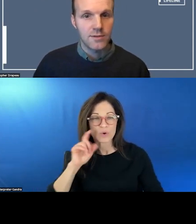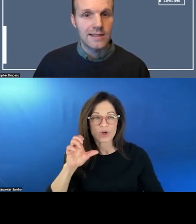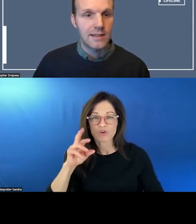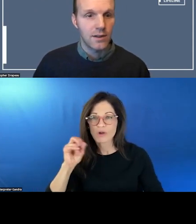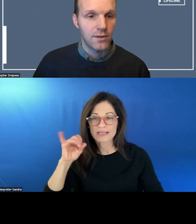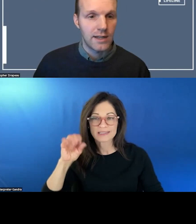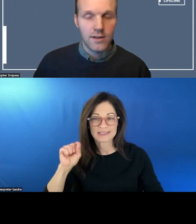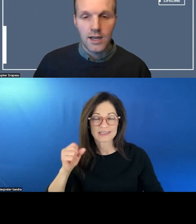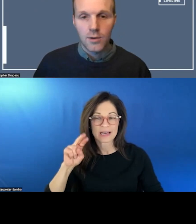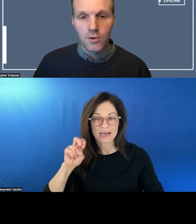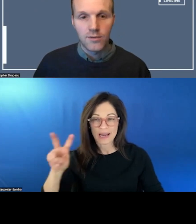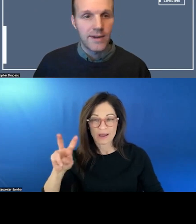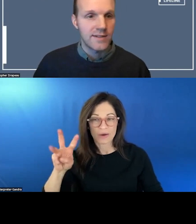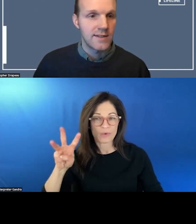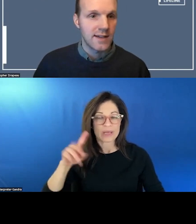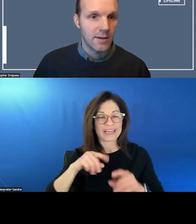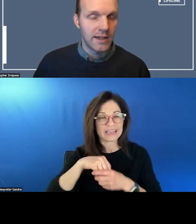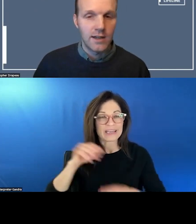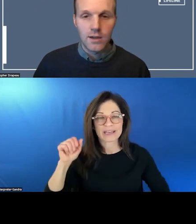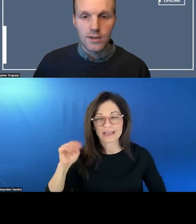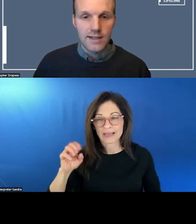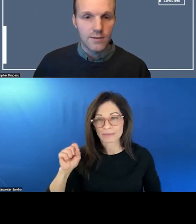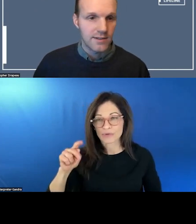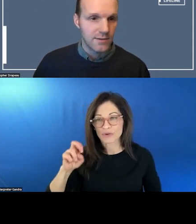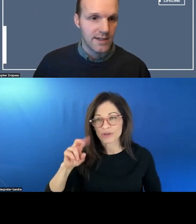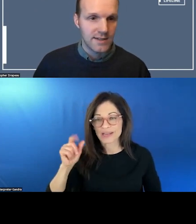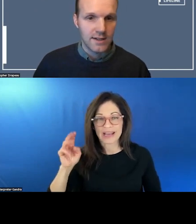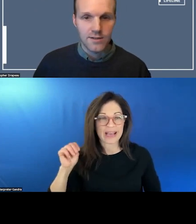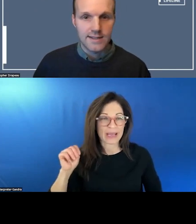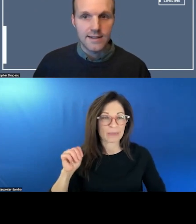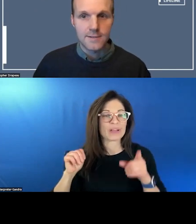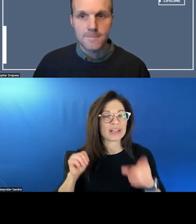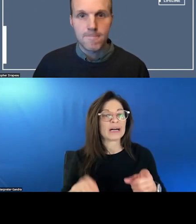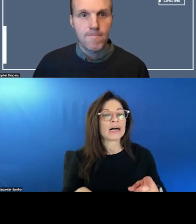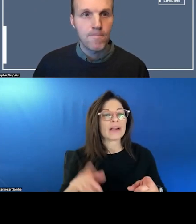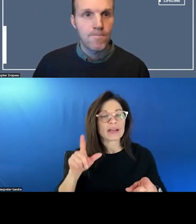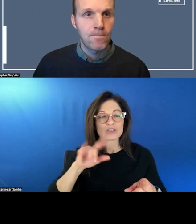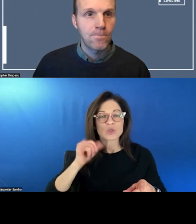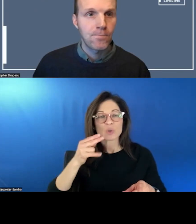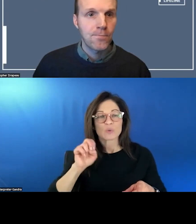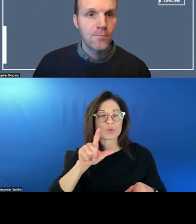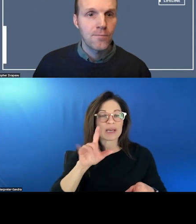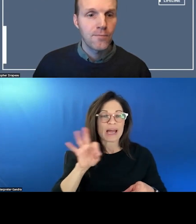from June 29th to 30th. More information is coming related to registration and other details.